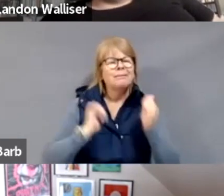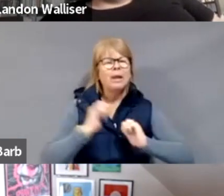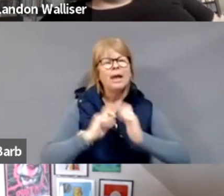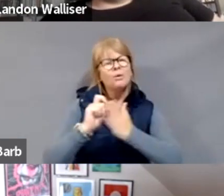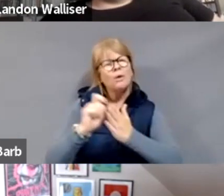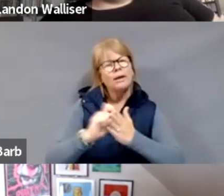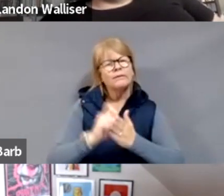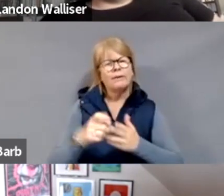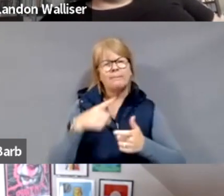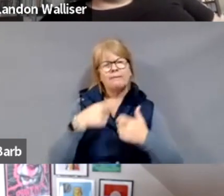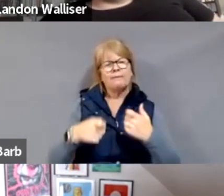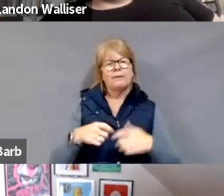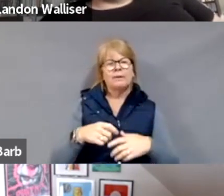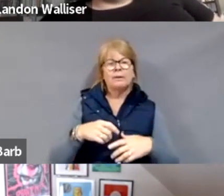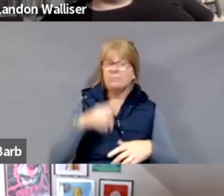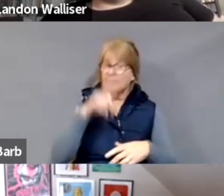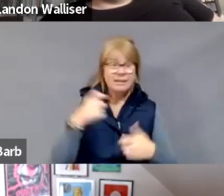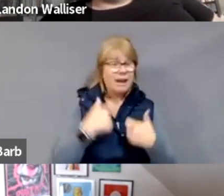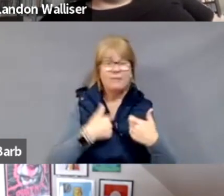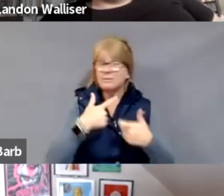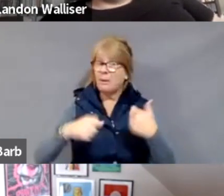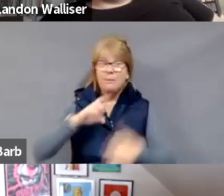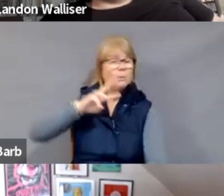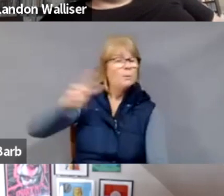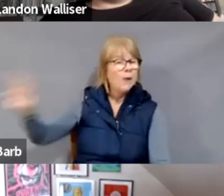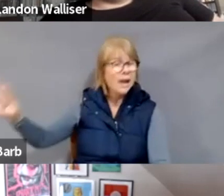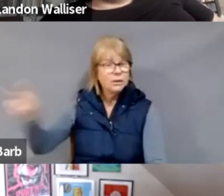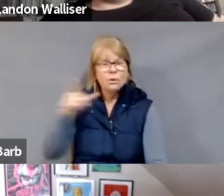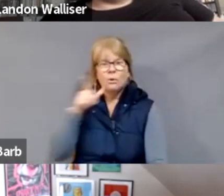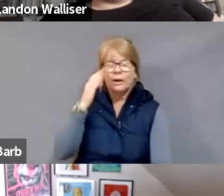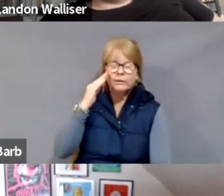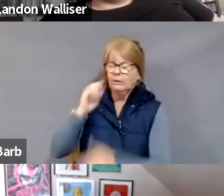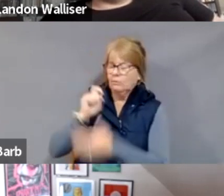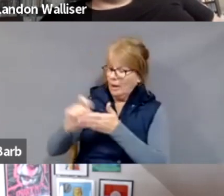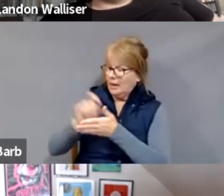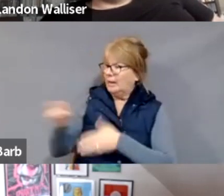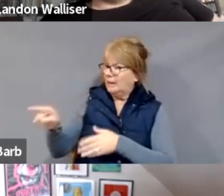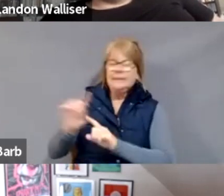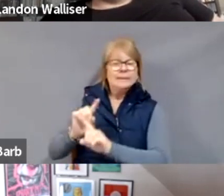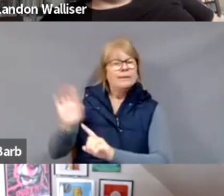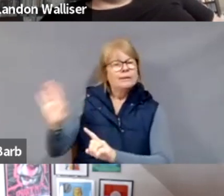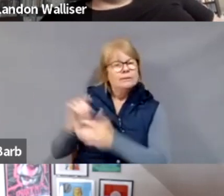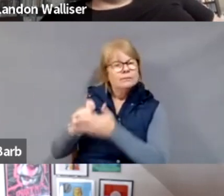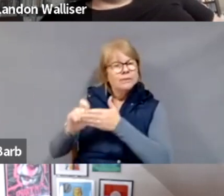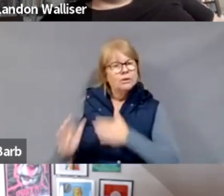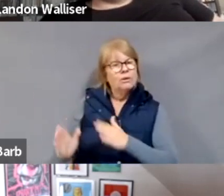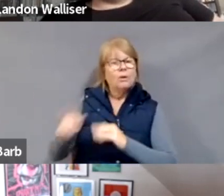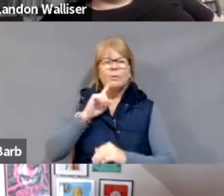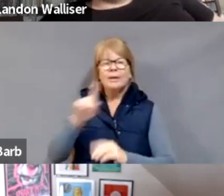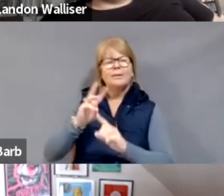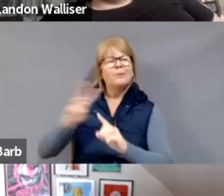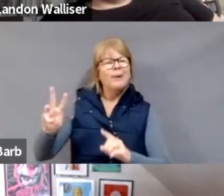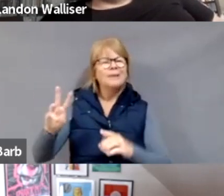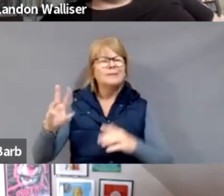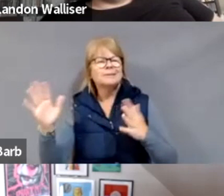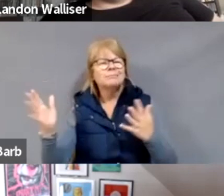this place. Cause I was from the West Coast. And so the playwrights that I knew from the West Coast had a very West Coast vibe